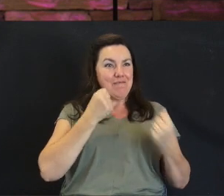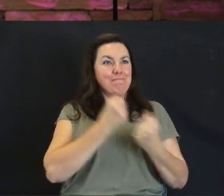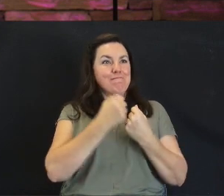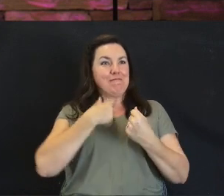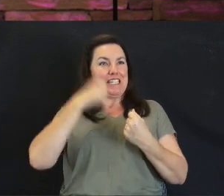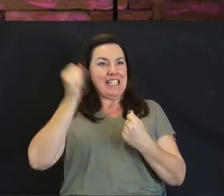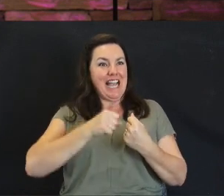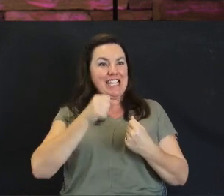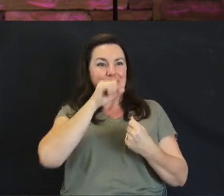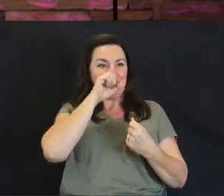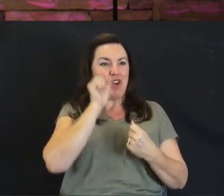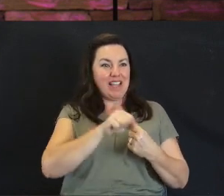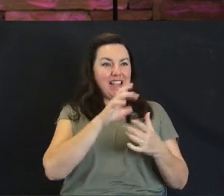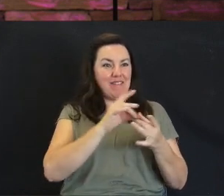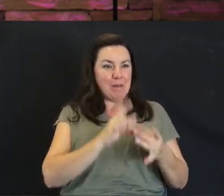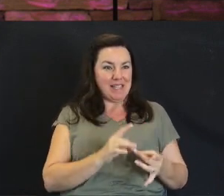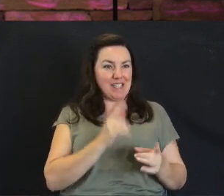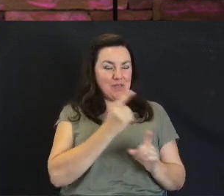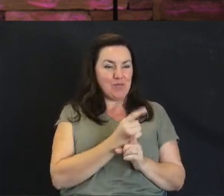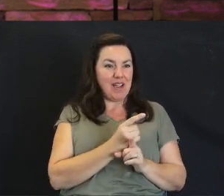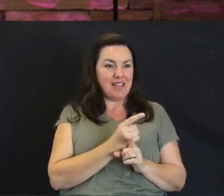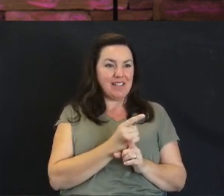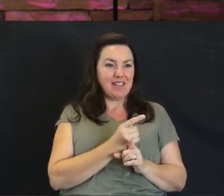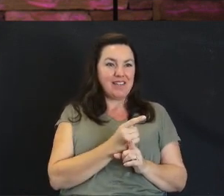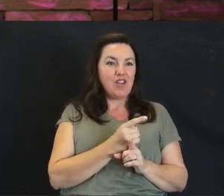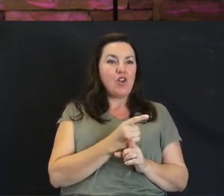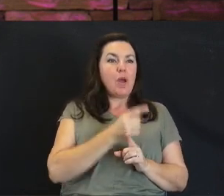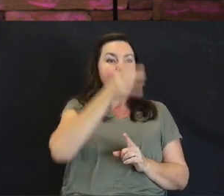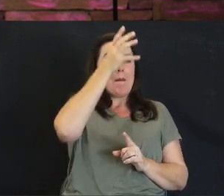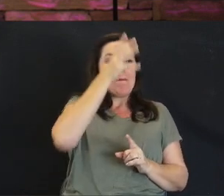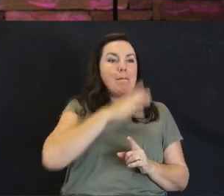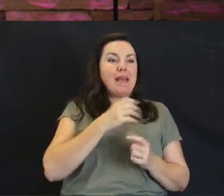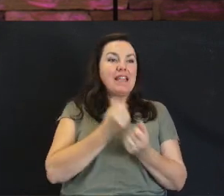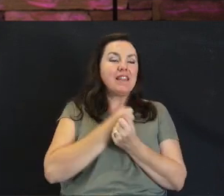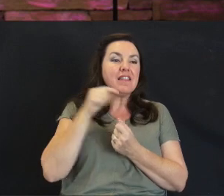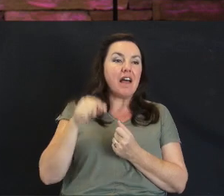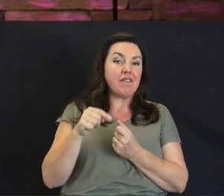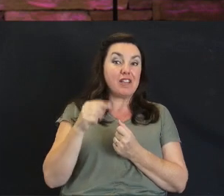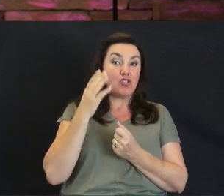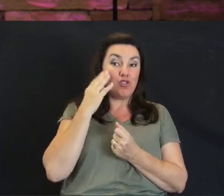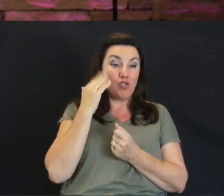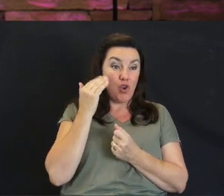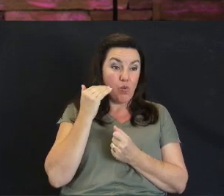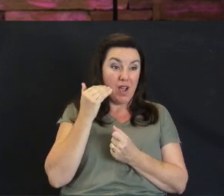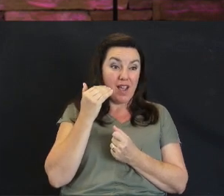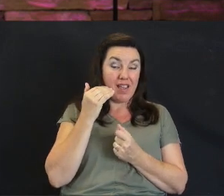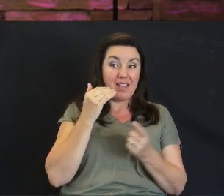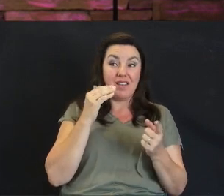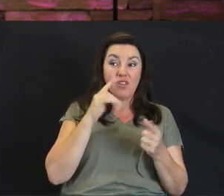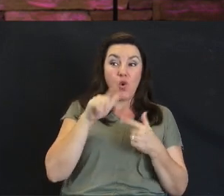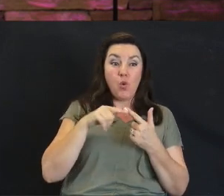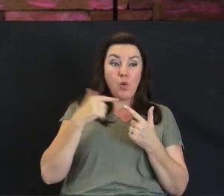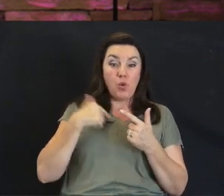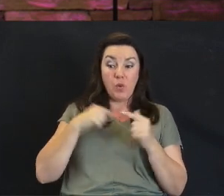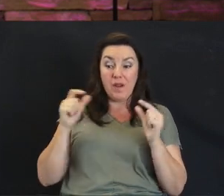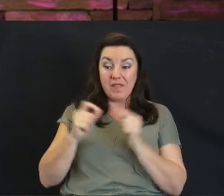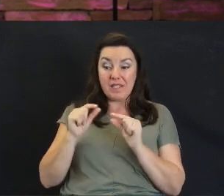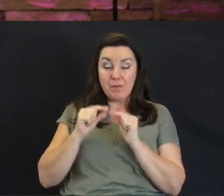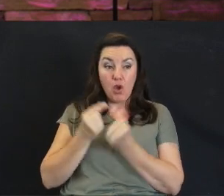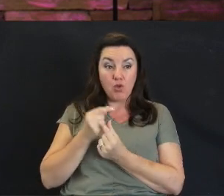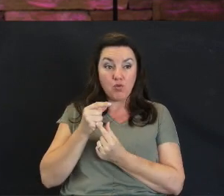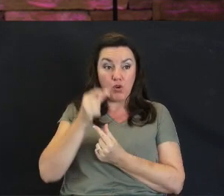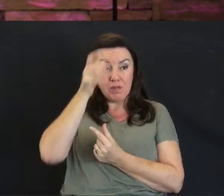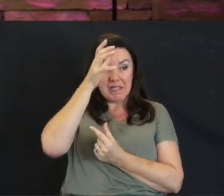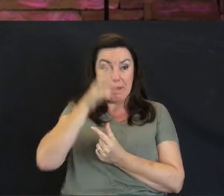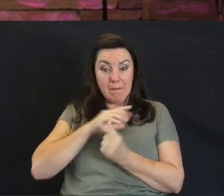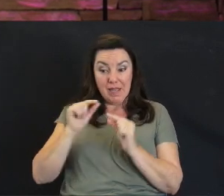And I'm going to tell you That men love this You want to know why women Because when you're not around And we're together In our little Christian men Small group And the topic of Women